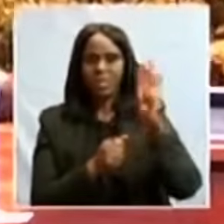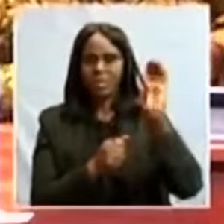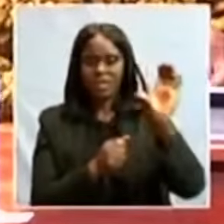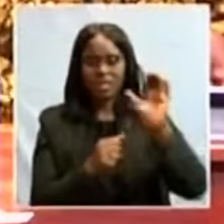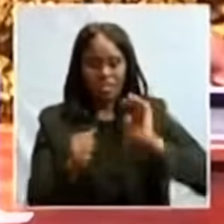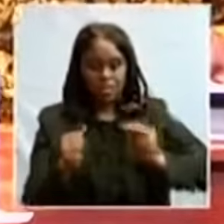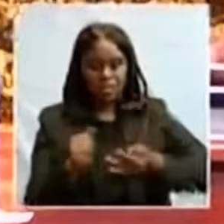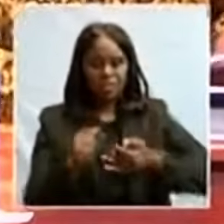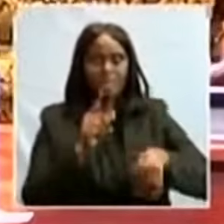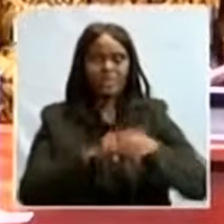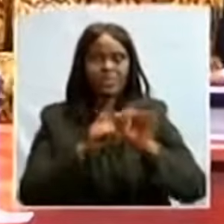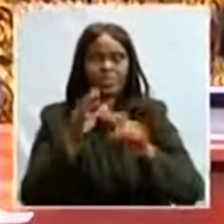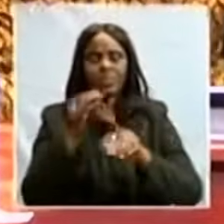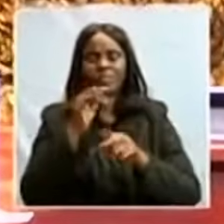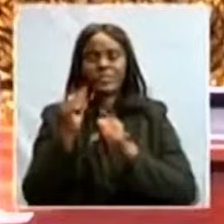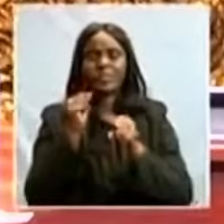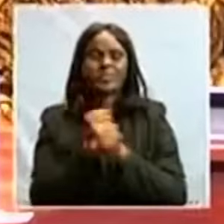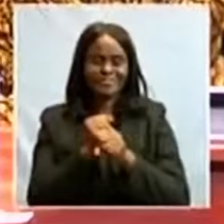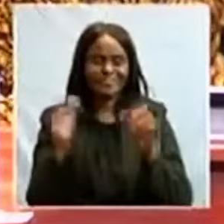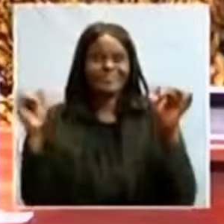Women's Footballer of the Year.